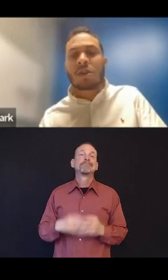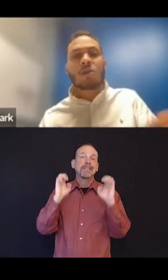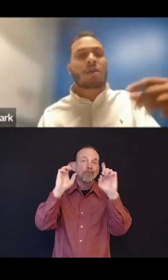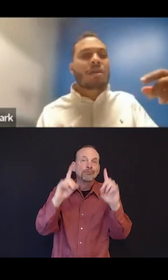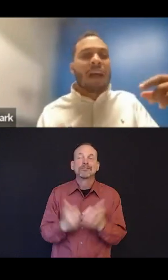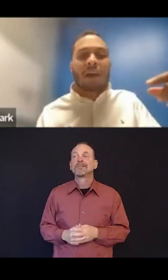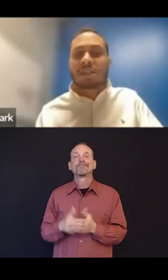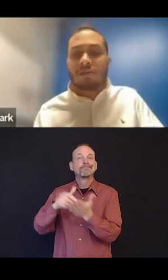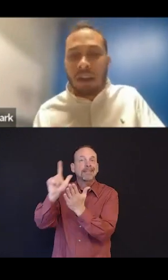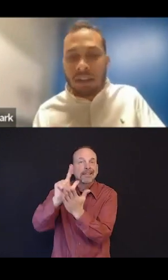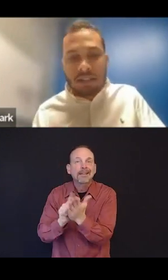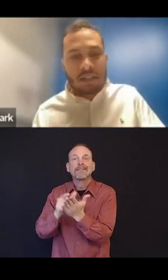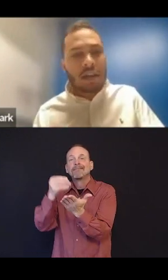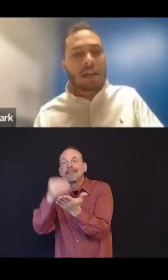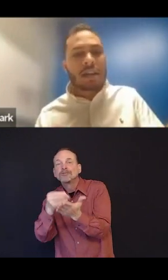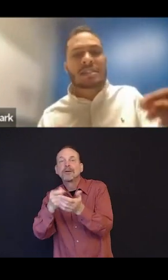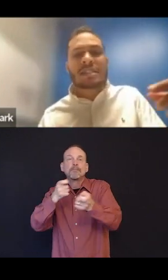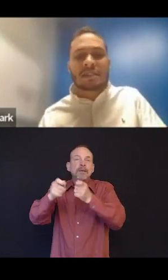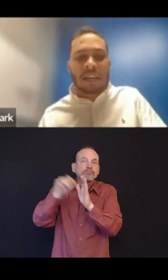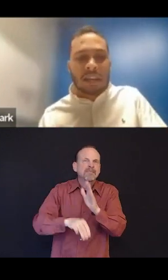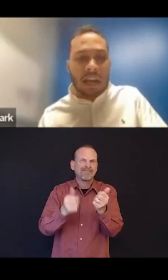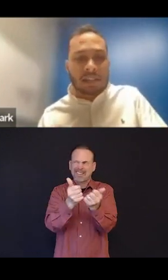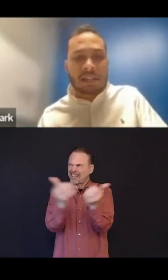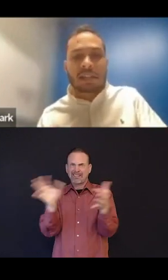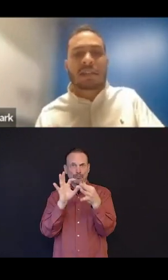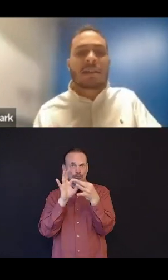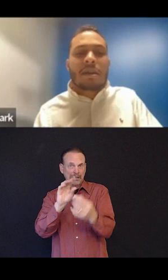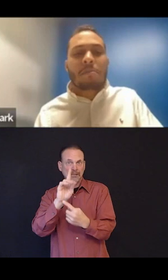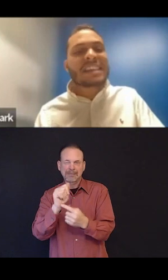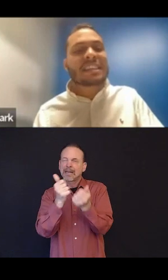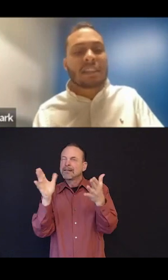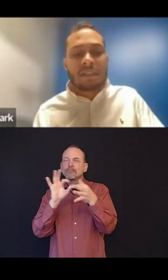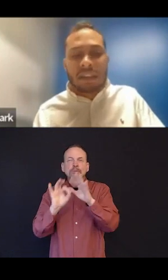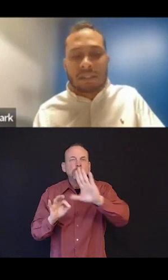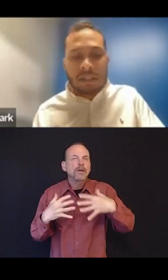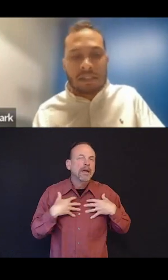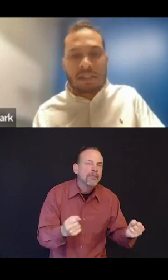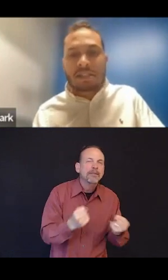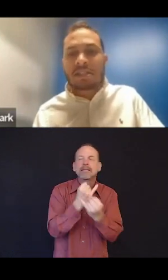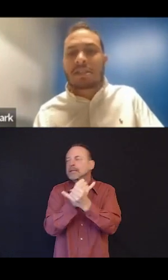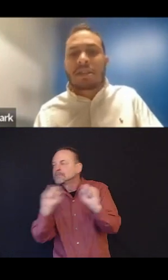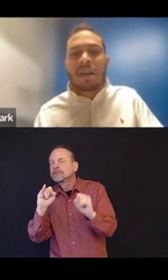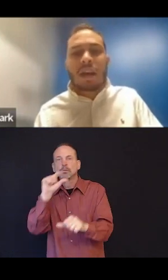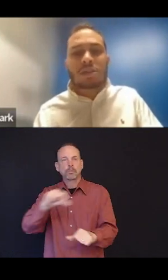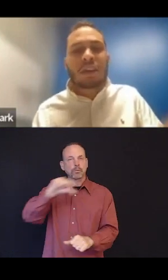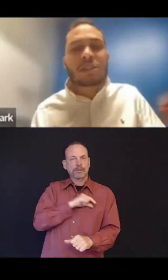disability. So housing and rent, assistive technology, basic living